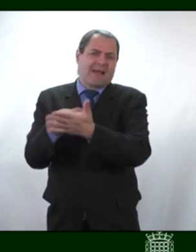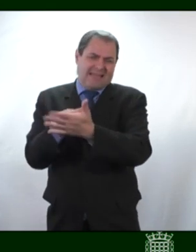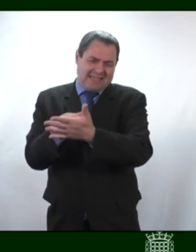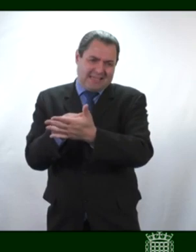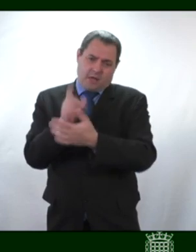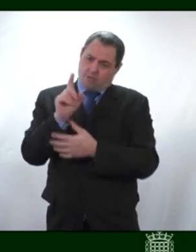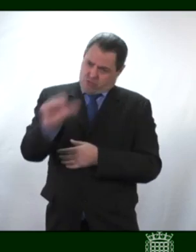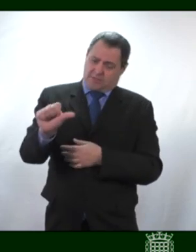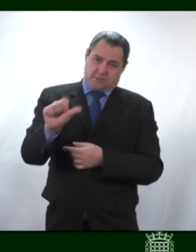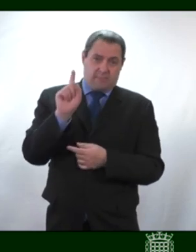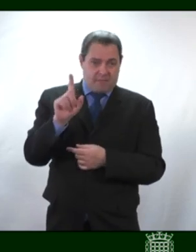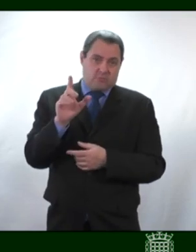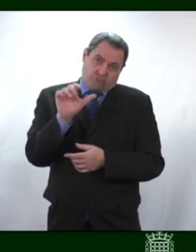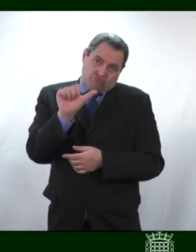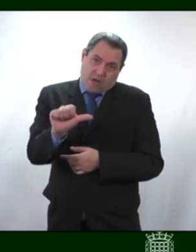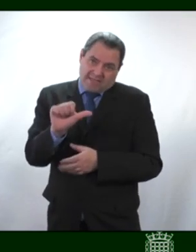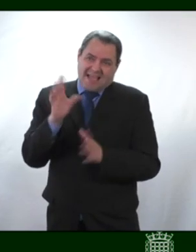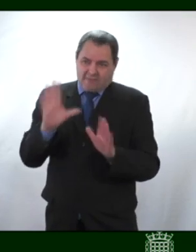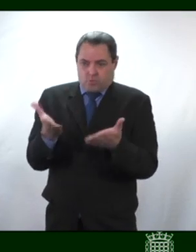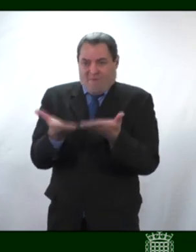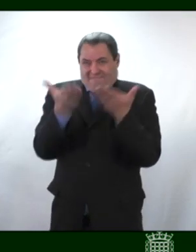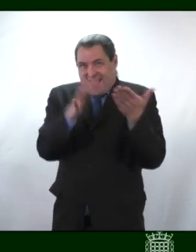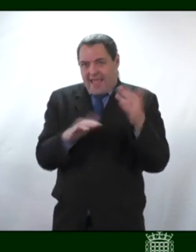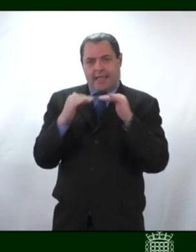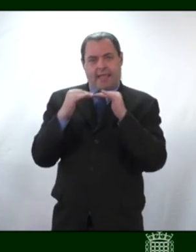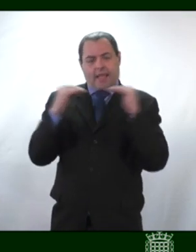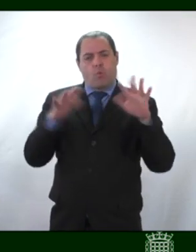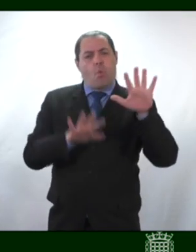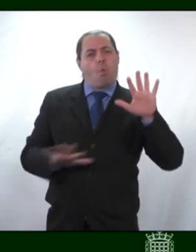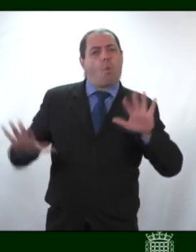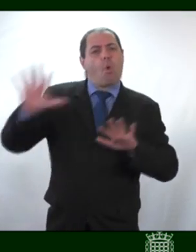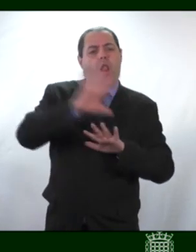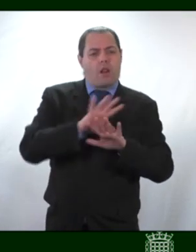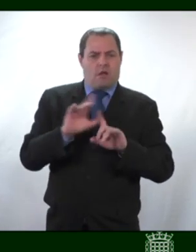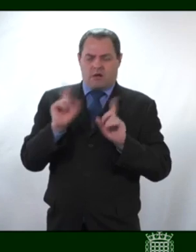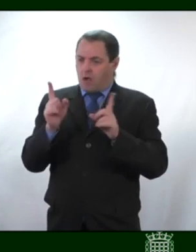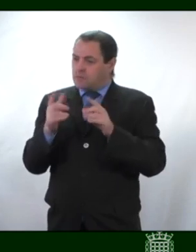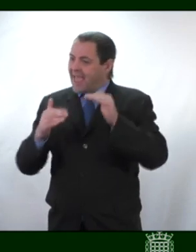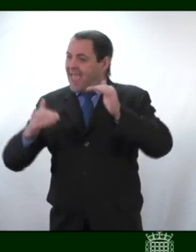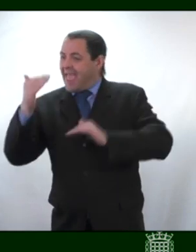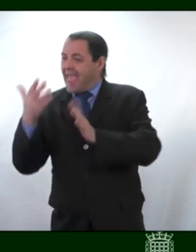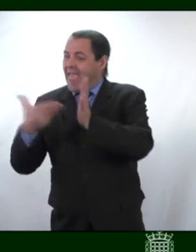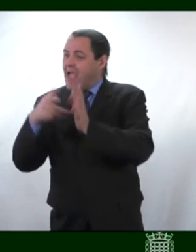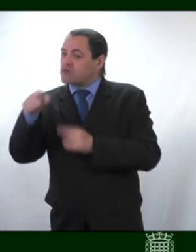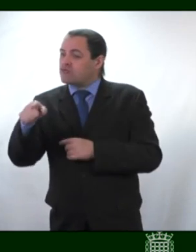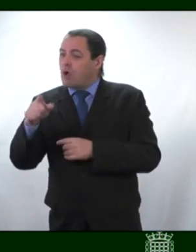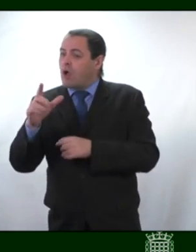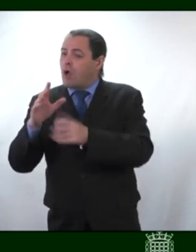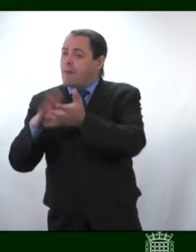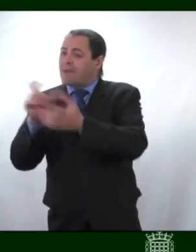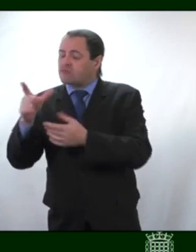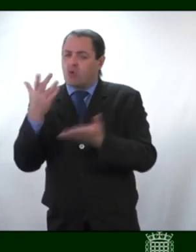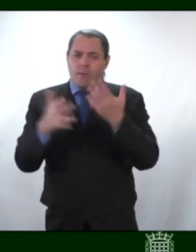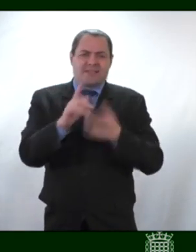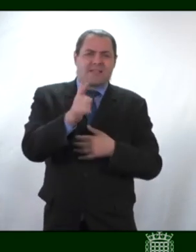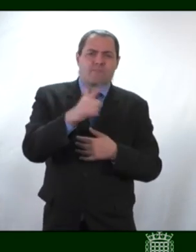right, surely, that the government treats them fairly and equally. And the government couldn't give greater support to one area, Greater Manchester, than to Liverpool